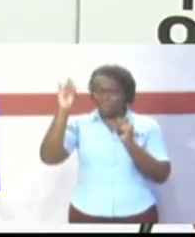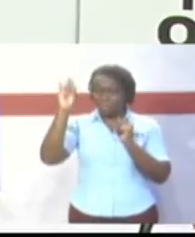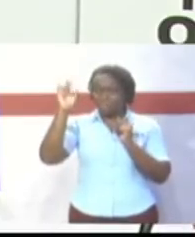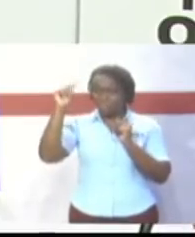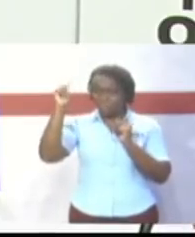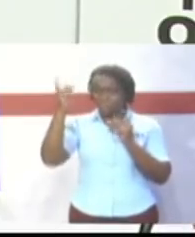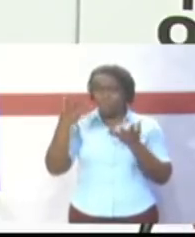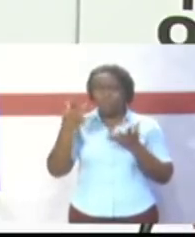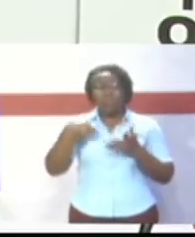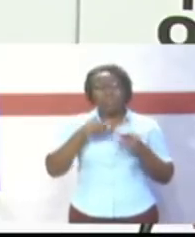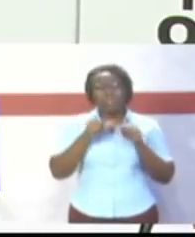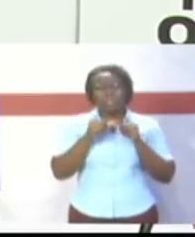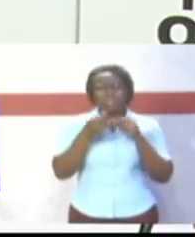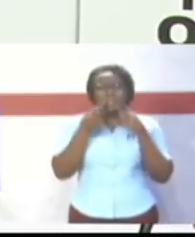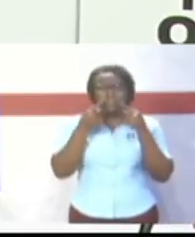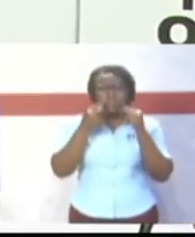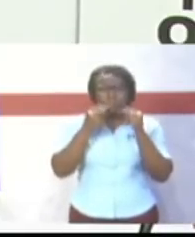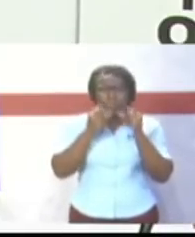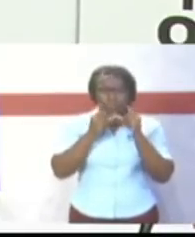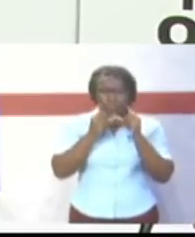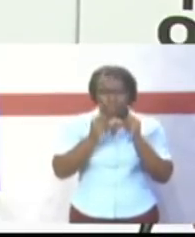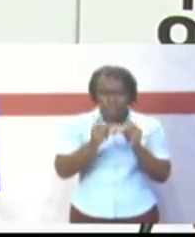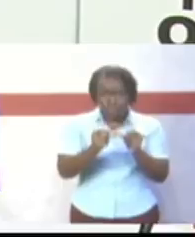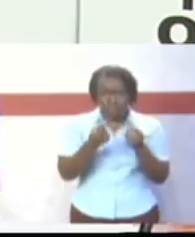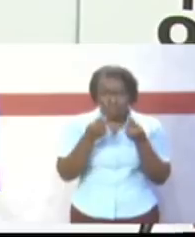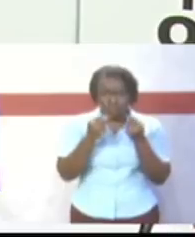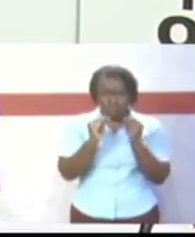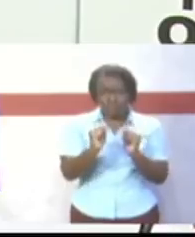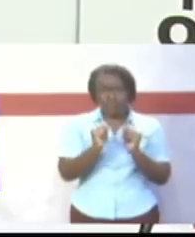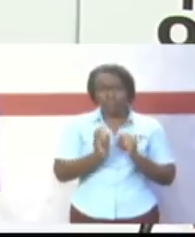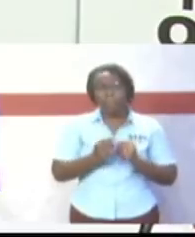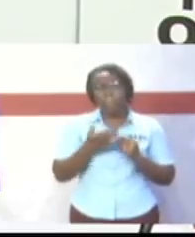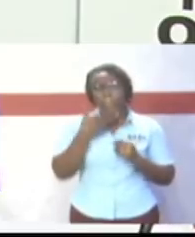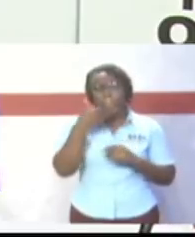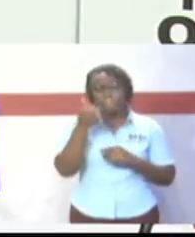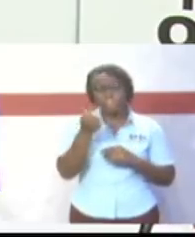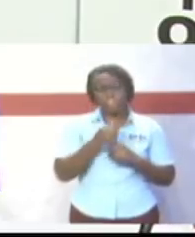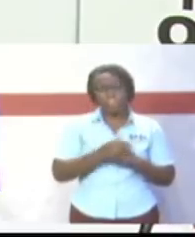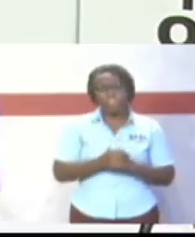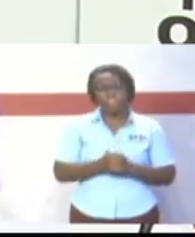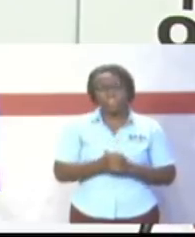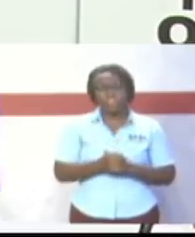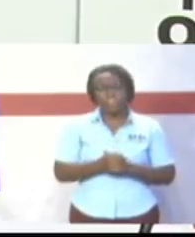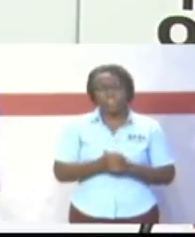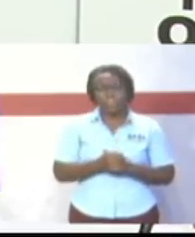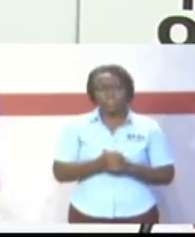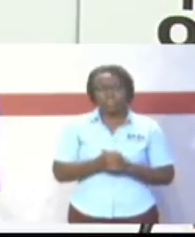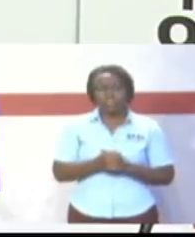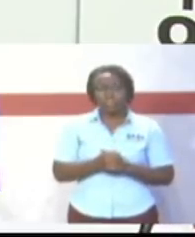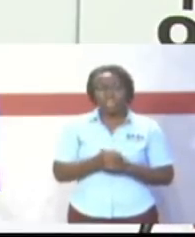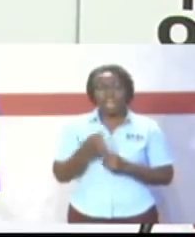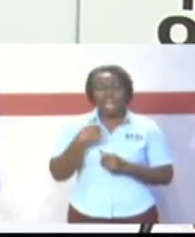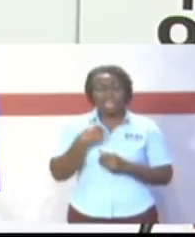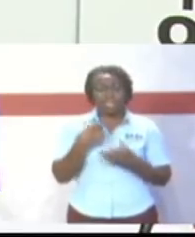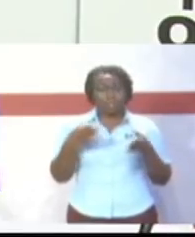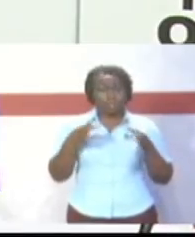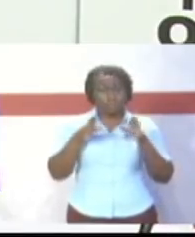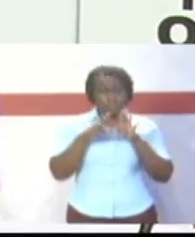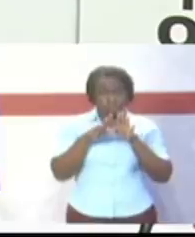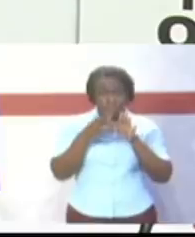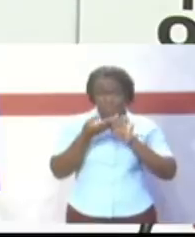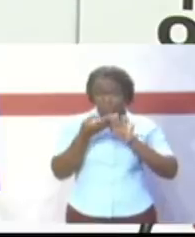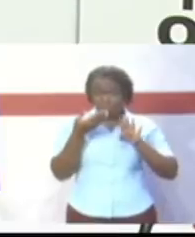to try our best to increase capacity and expand with the additional ventilators. As I close, I'd like